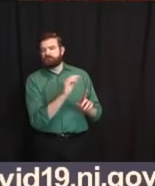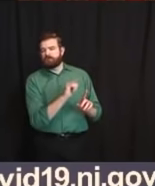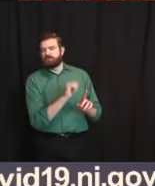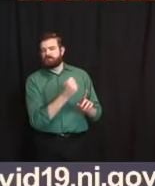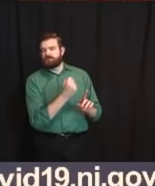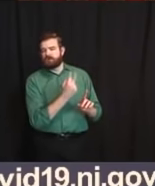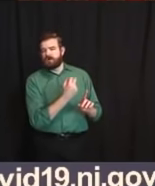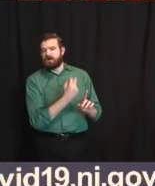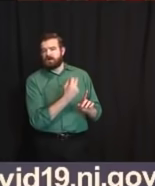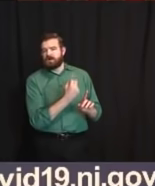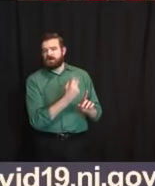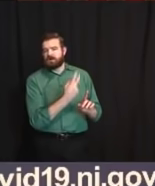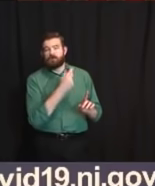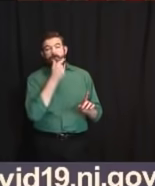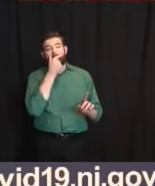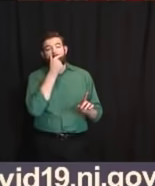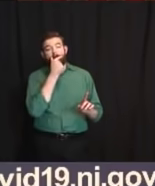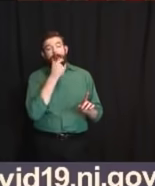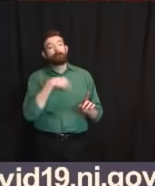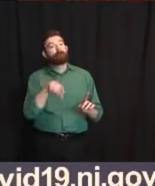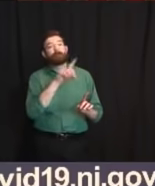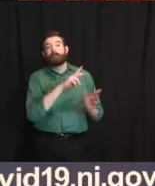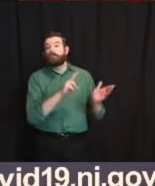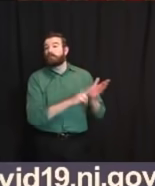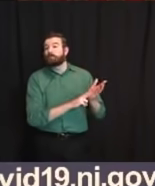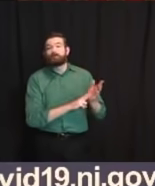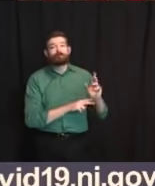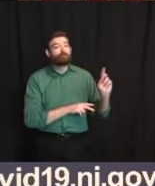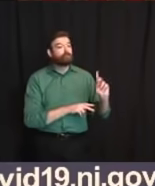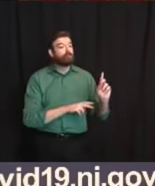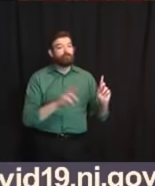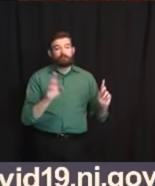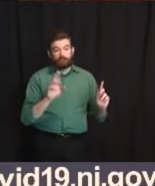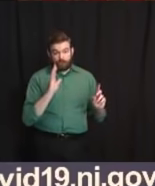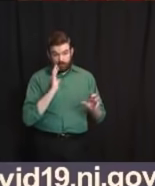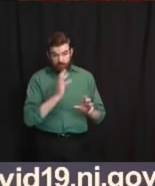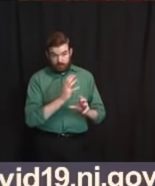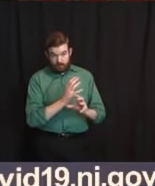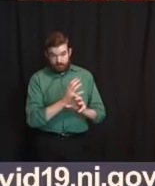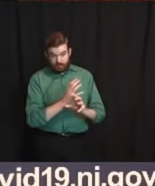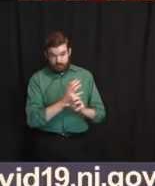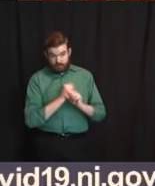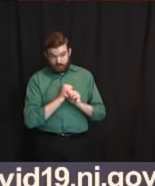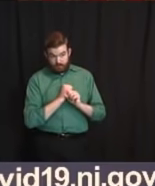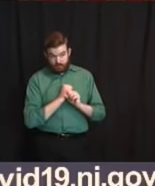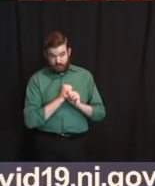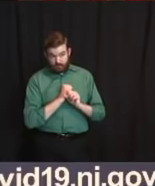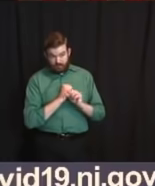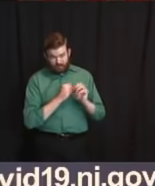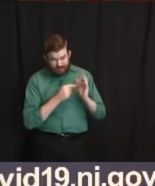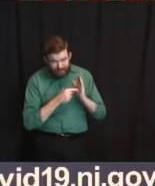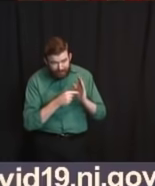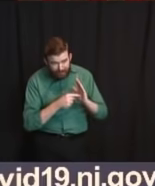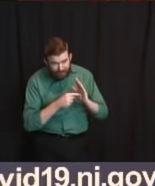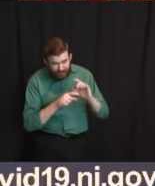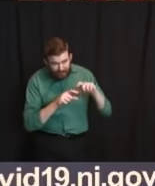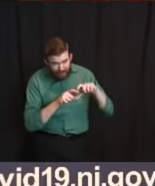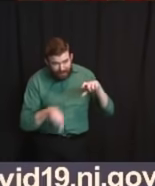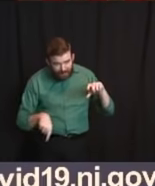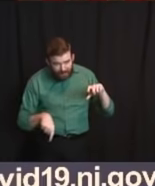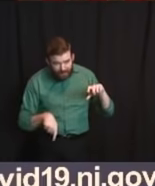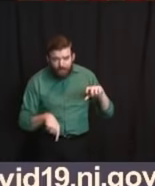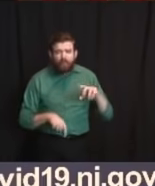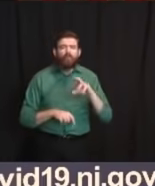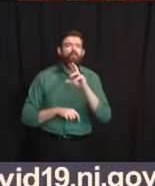Unaffiliateds, will they get a sample ballot? Actually, that's a good question. We waived the sample ballot in the EO, but I need to confirm